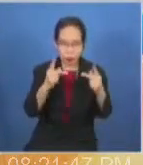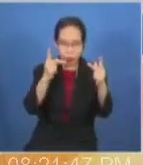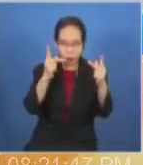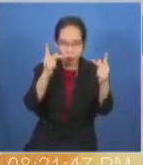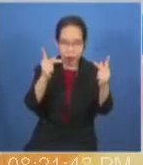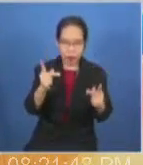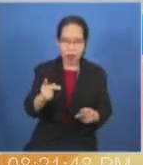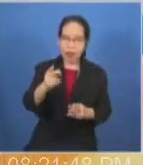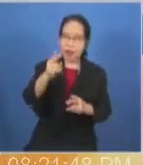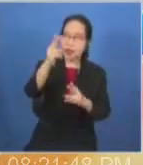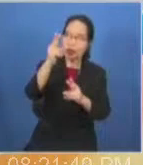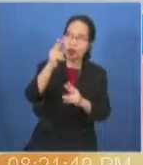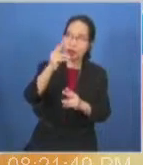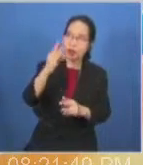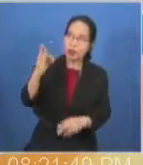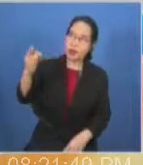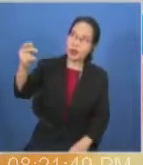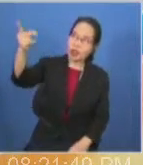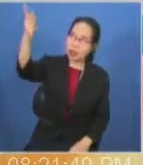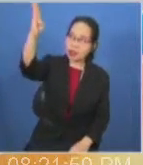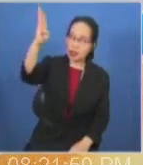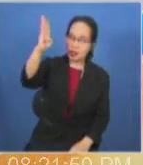you helped the needy,